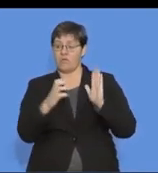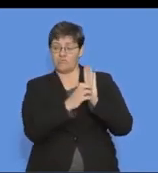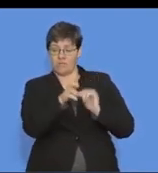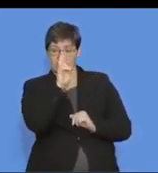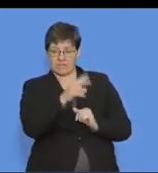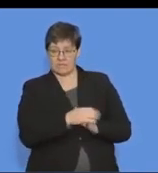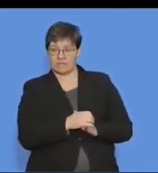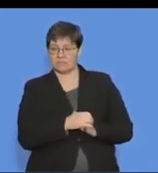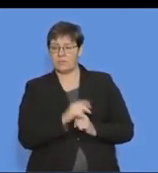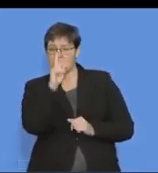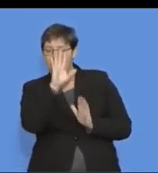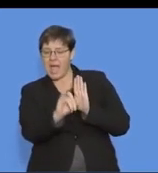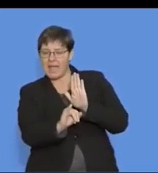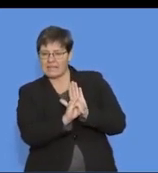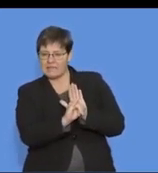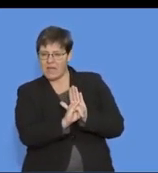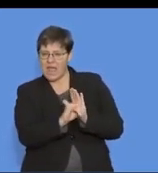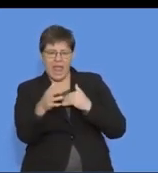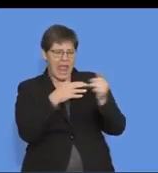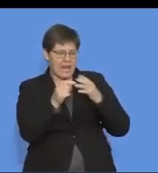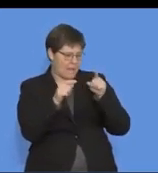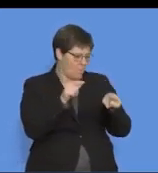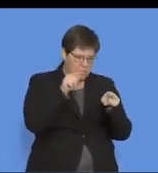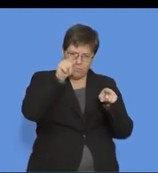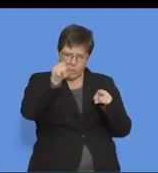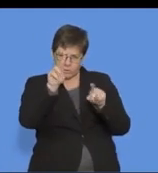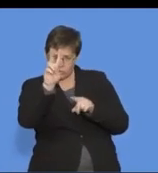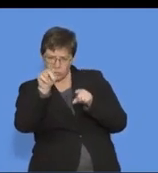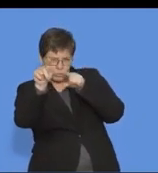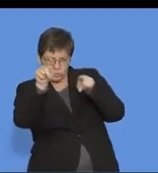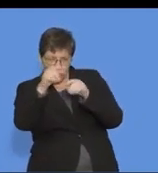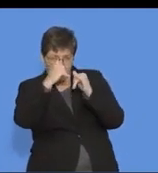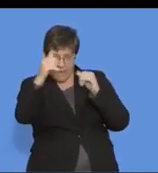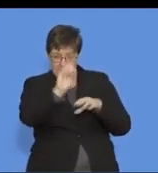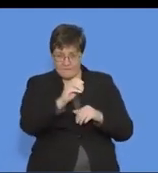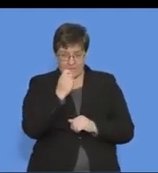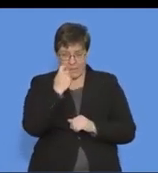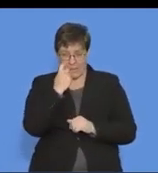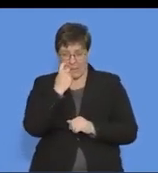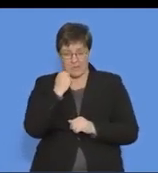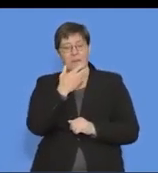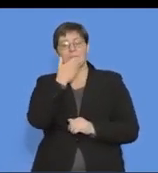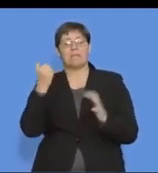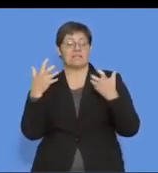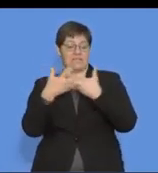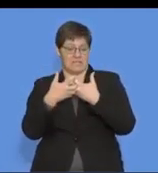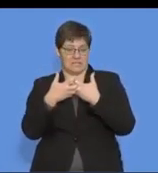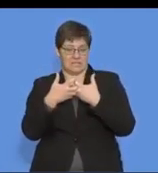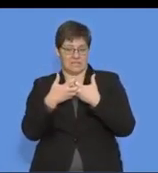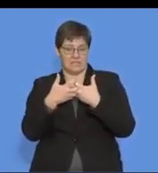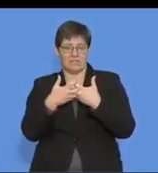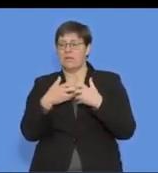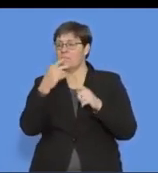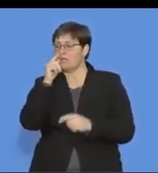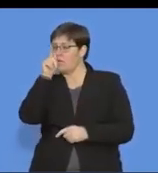the graph, okay, we need to identify any 2 points. So remember, this is a line of best fit. So